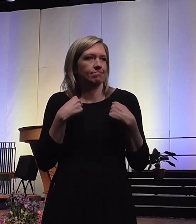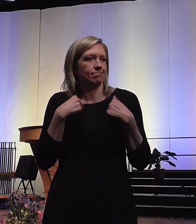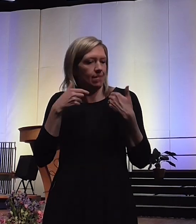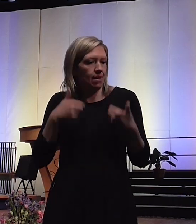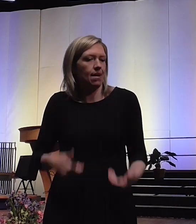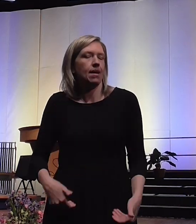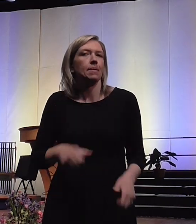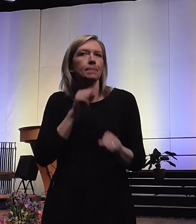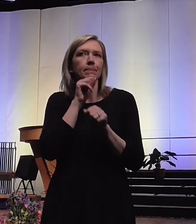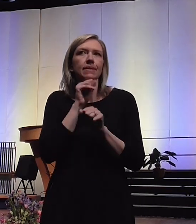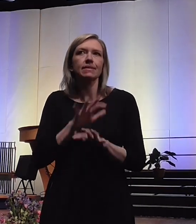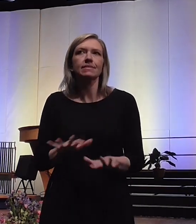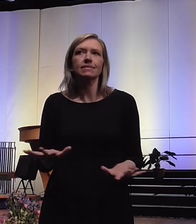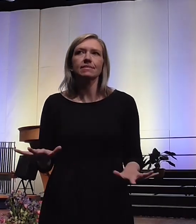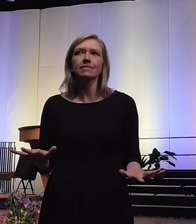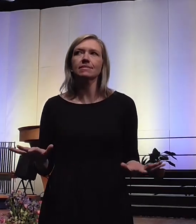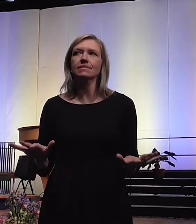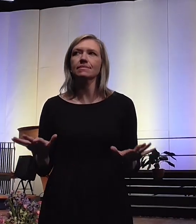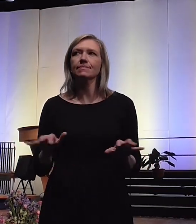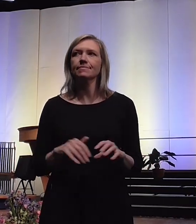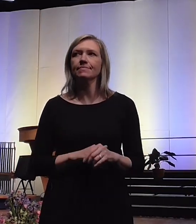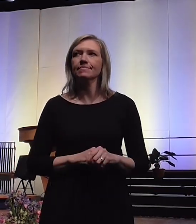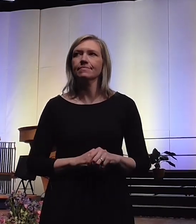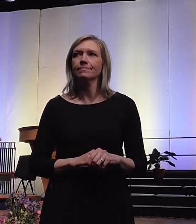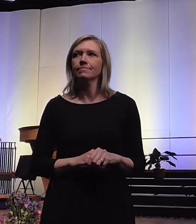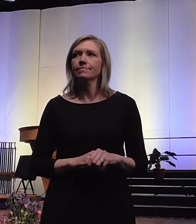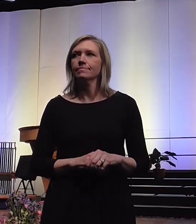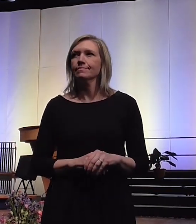I am blessed.